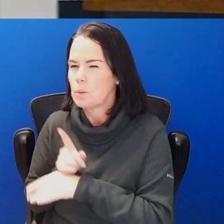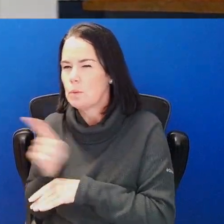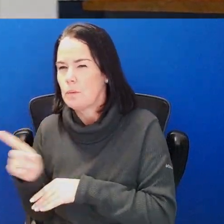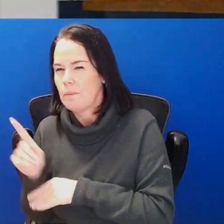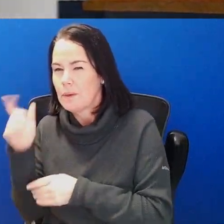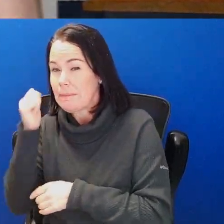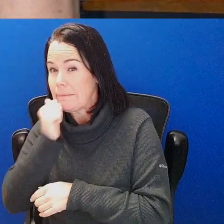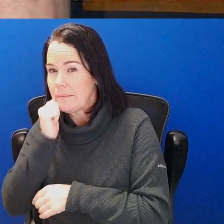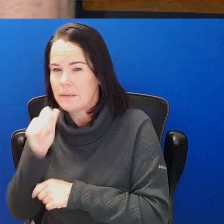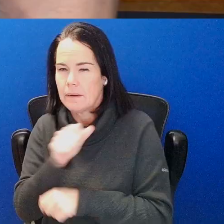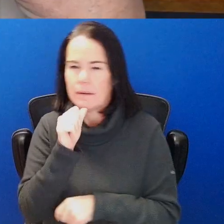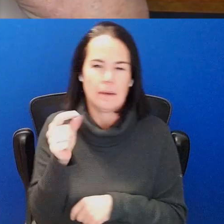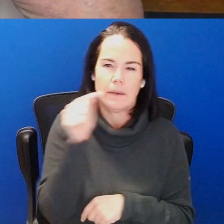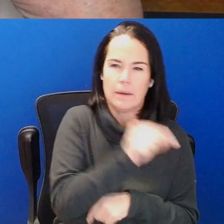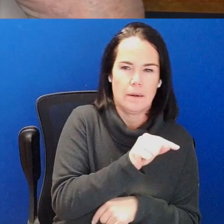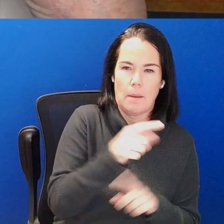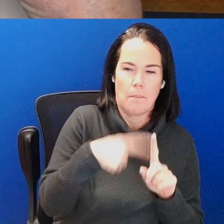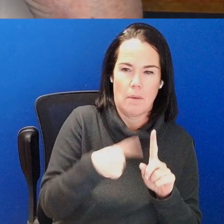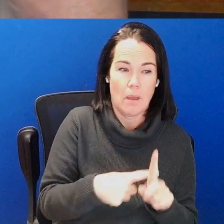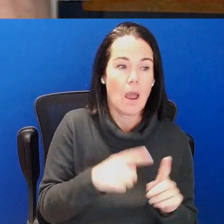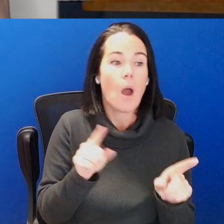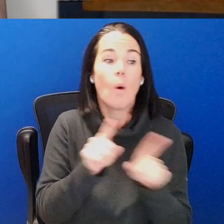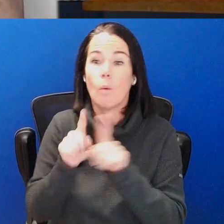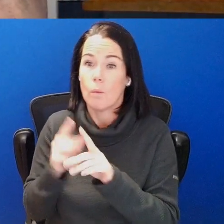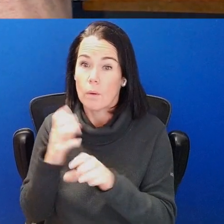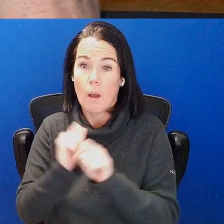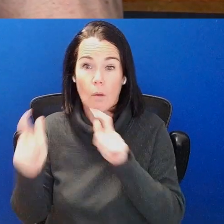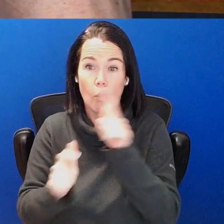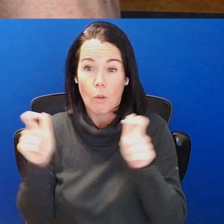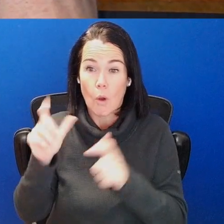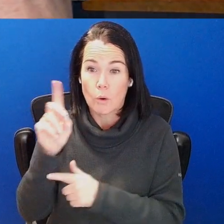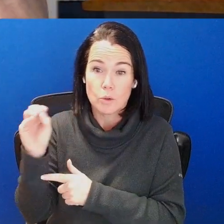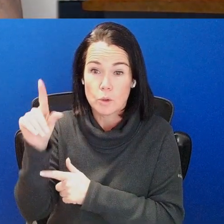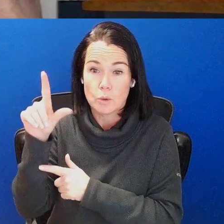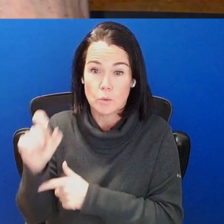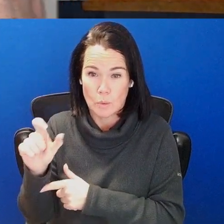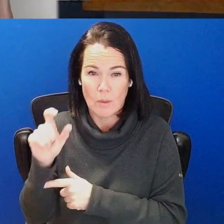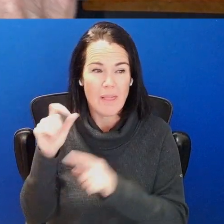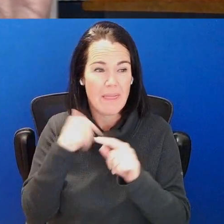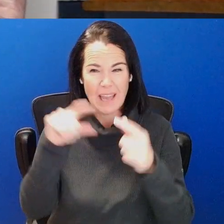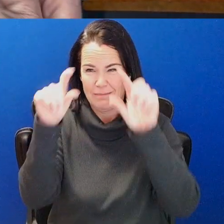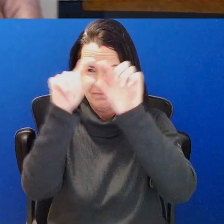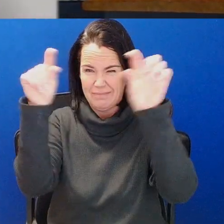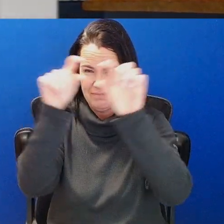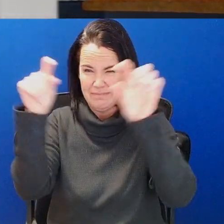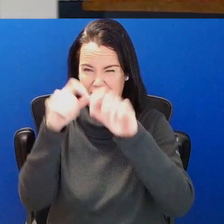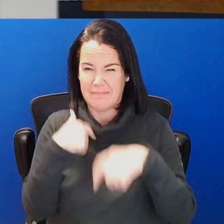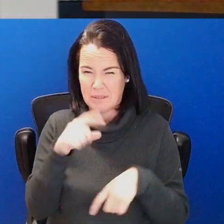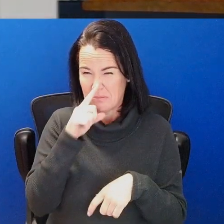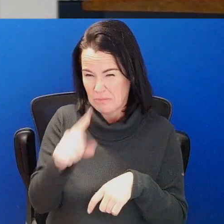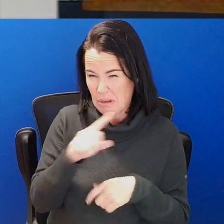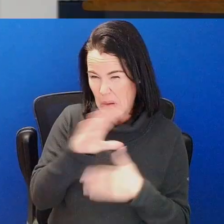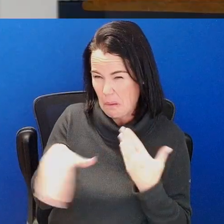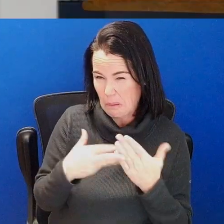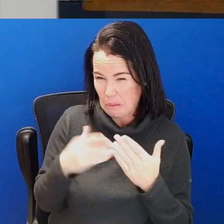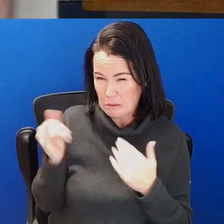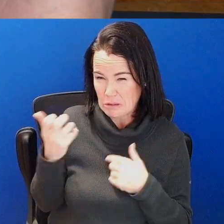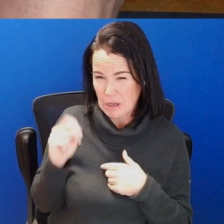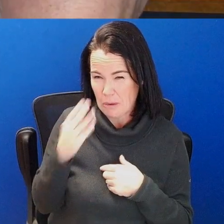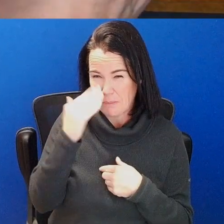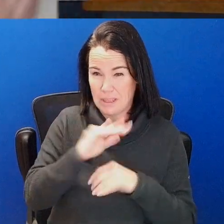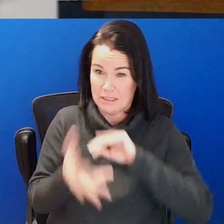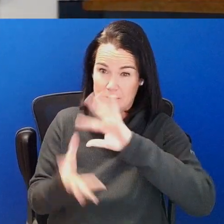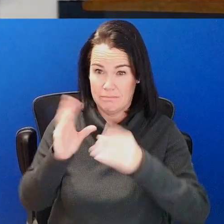pages. I did get the large doodle sample, so this part up here is January because this is all of quarter 1. I did